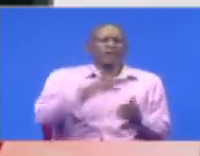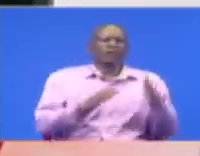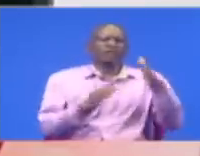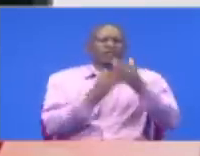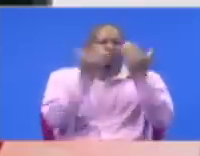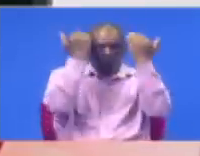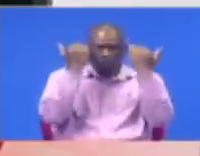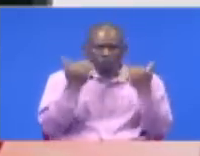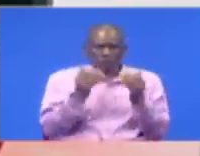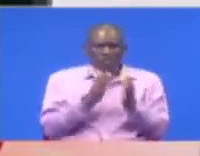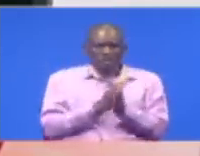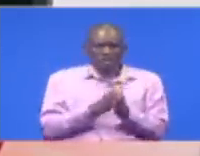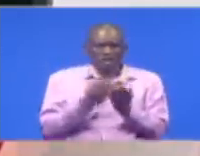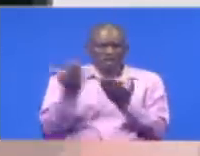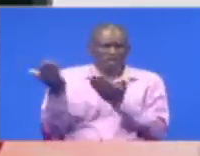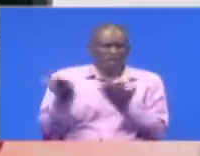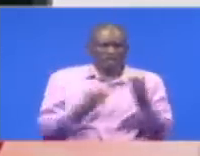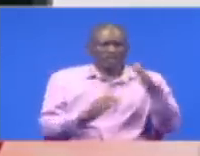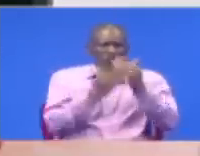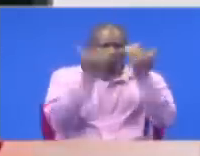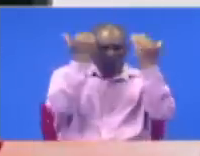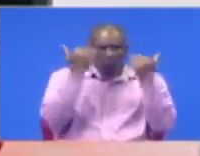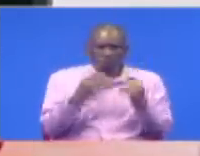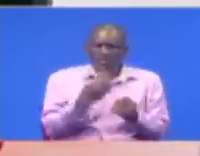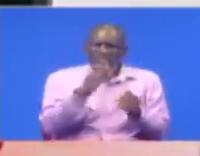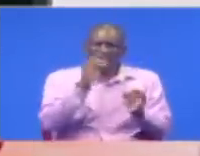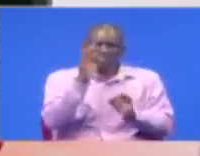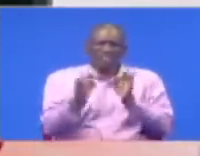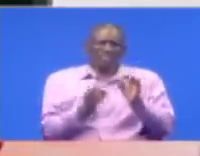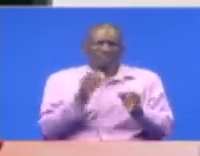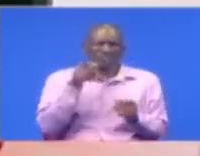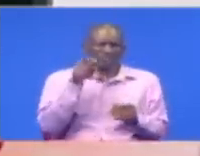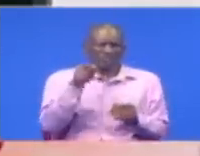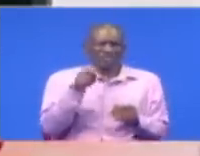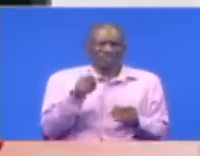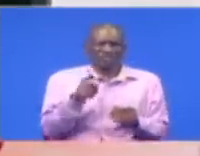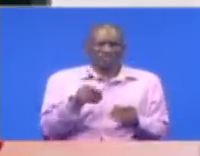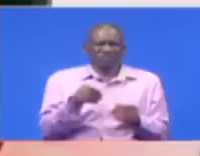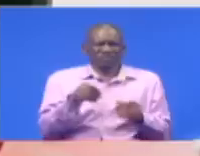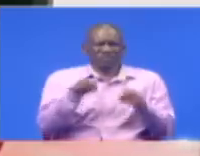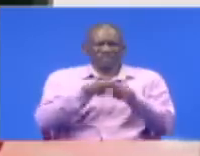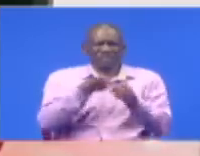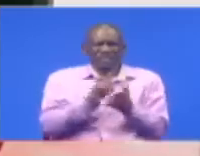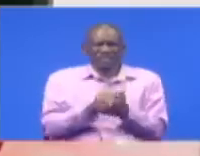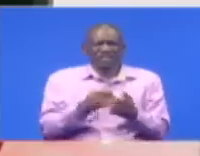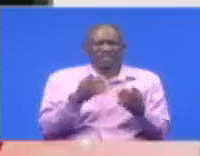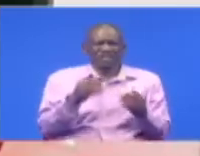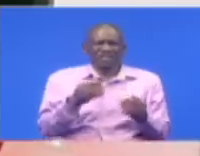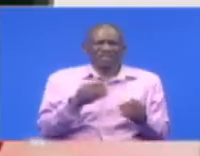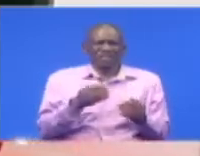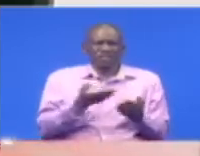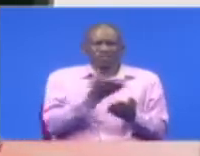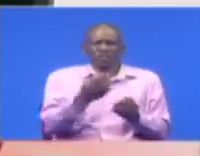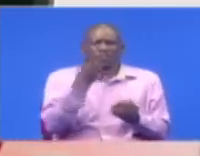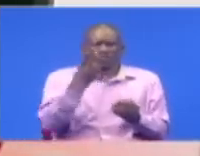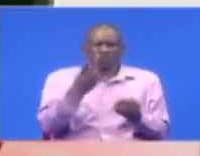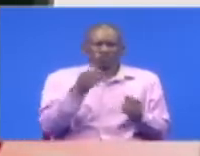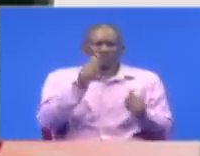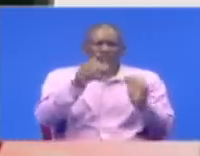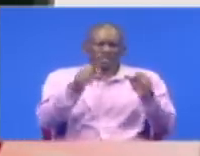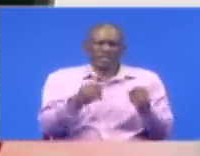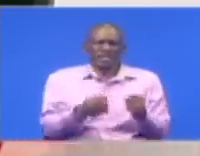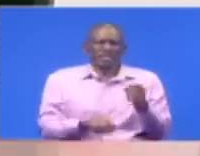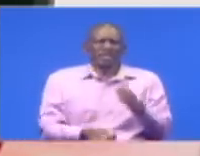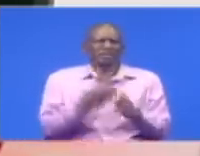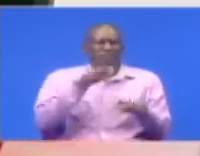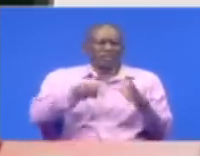Court and let Supreme Court see whether it was. So those are the two that would immediately come